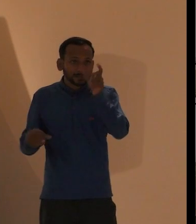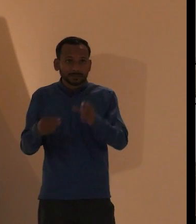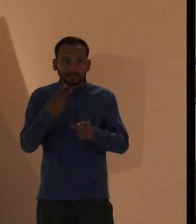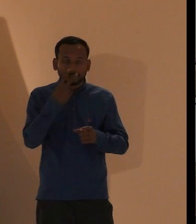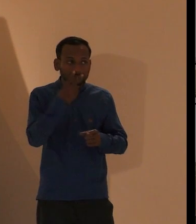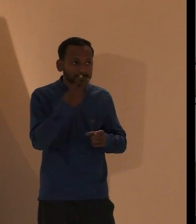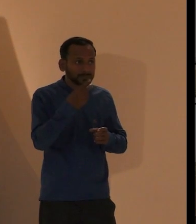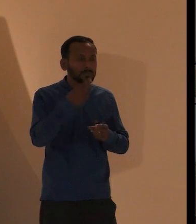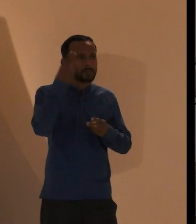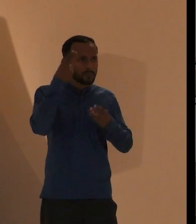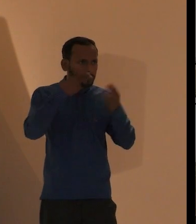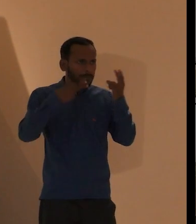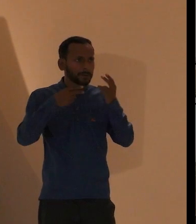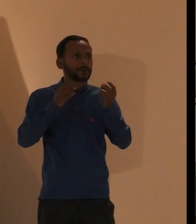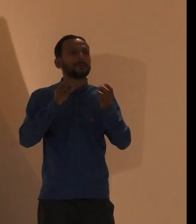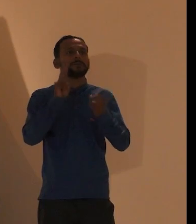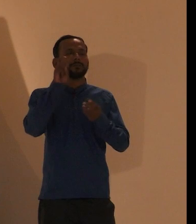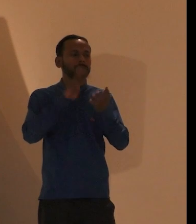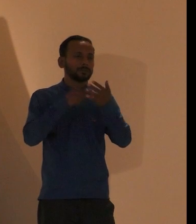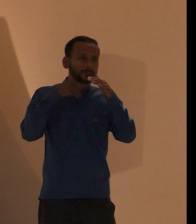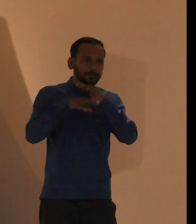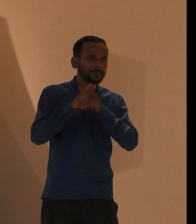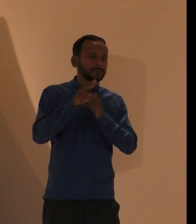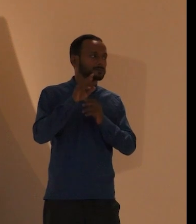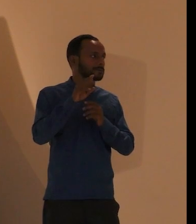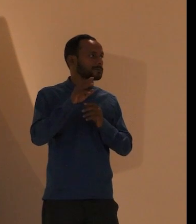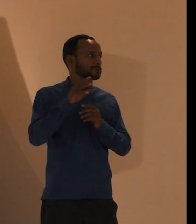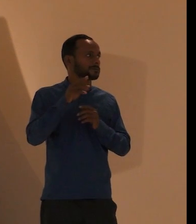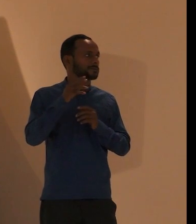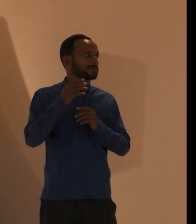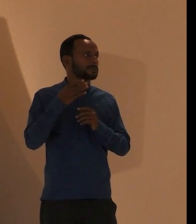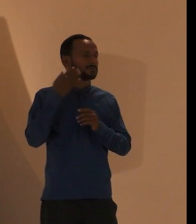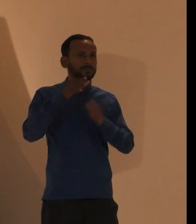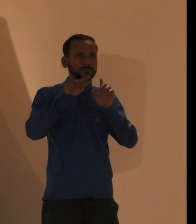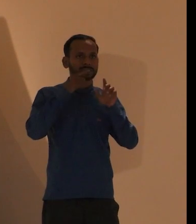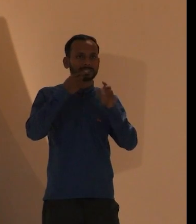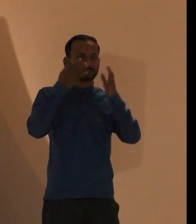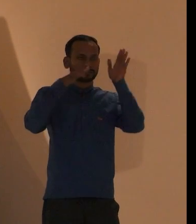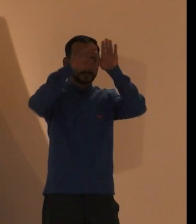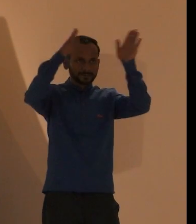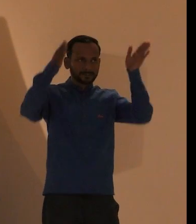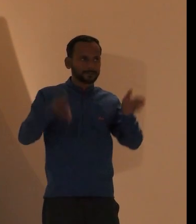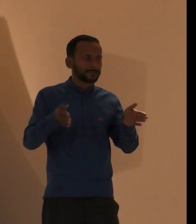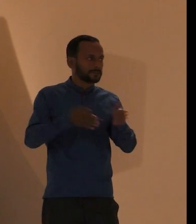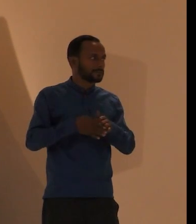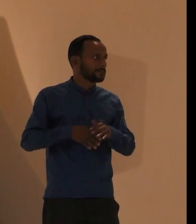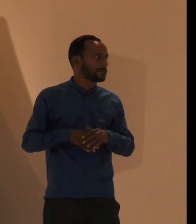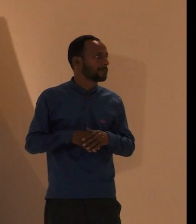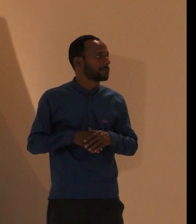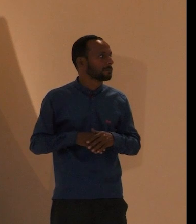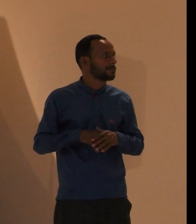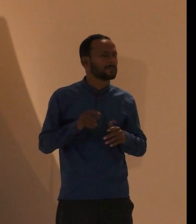portrait statue of Queen Victoria under the dome, were put into glass boxes. So this is,